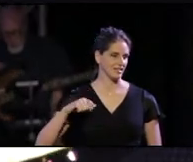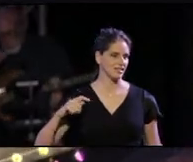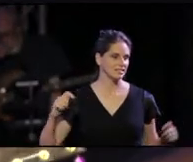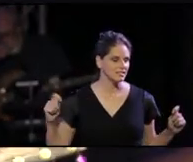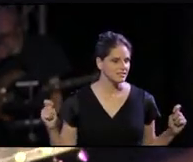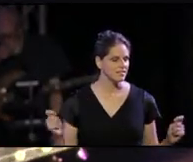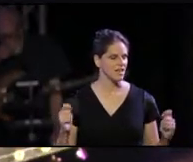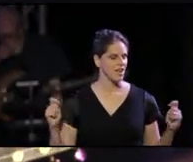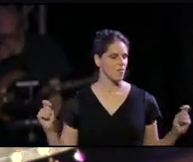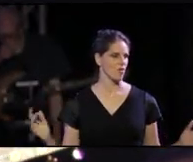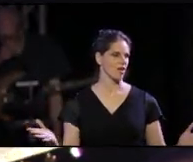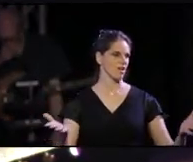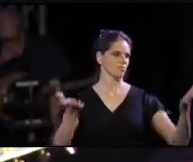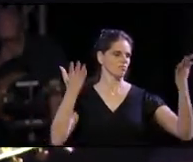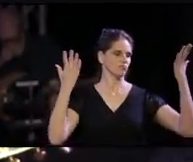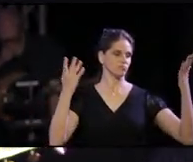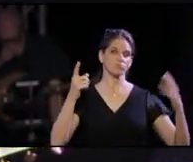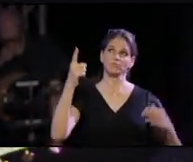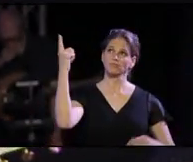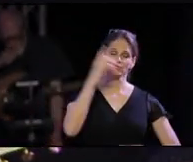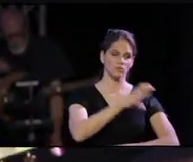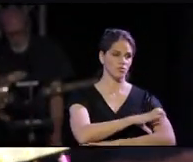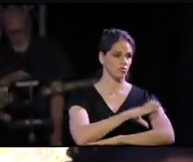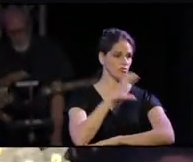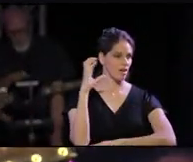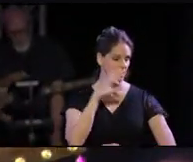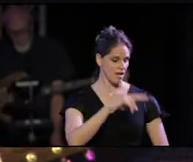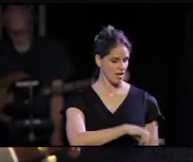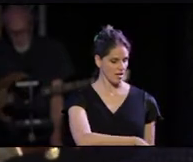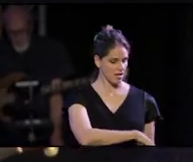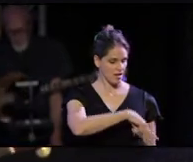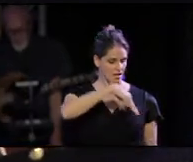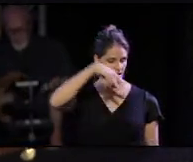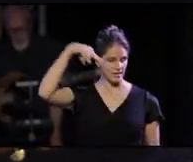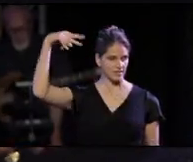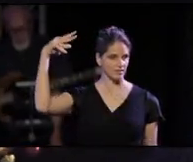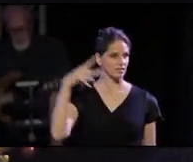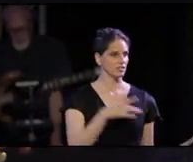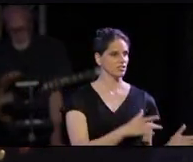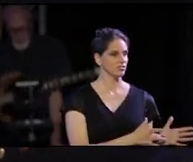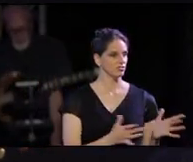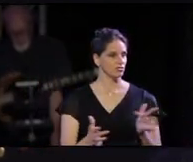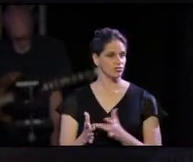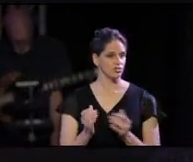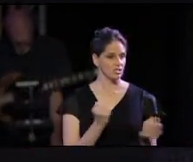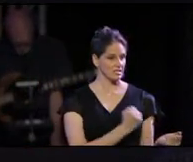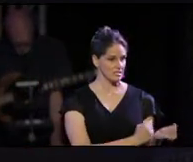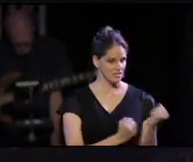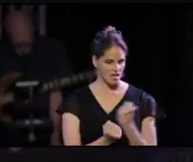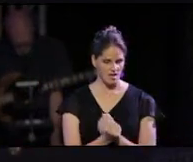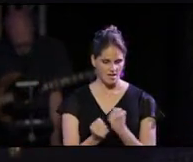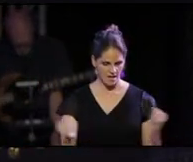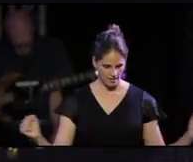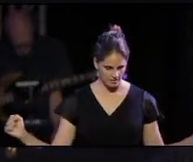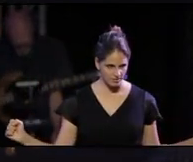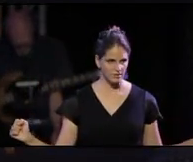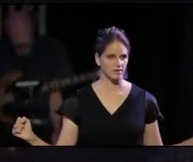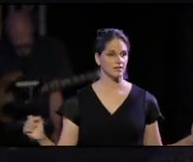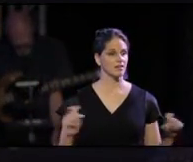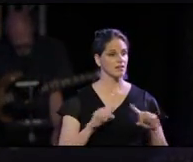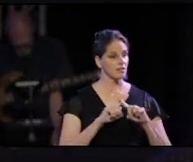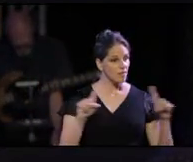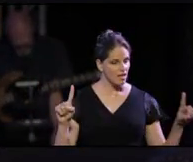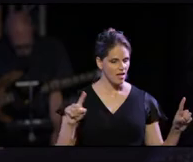celebrate the risen King. The fact that Jesus died, but that he rose from